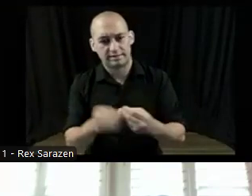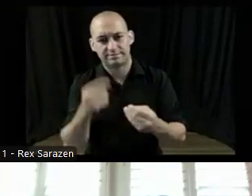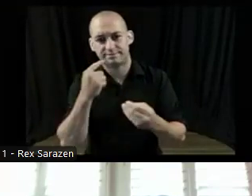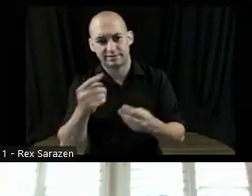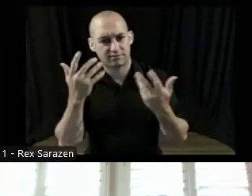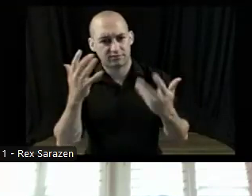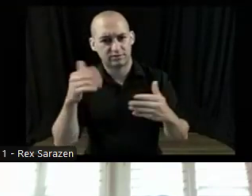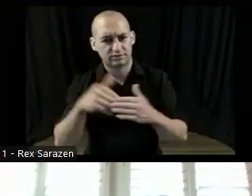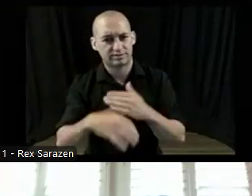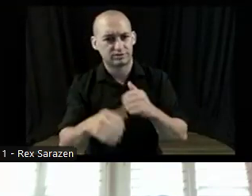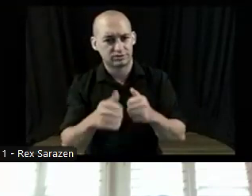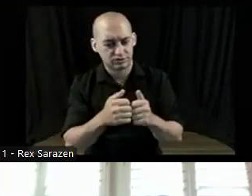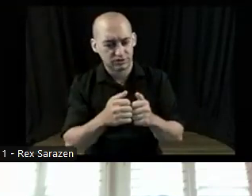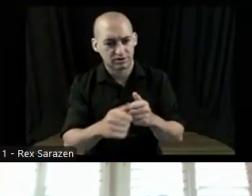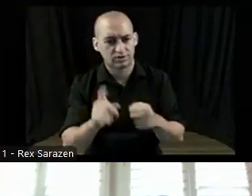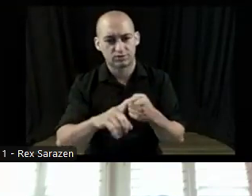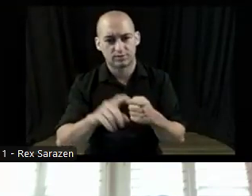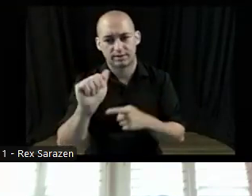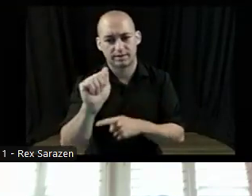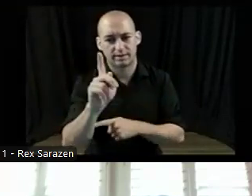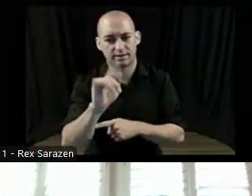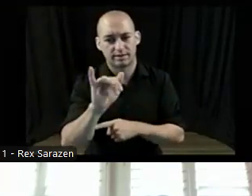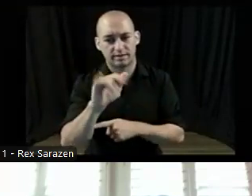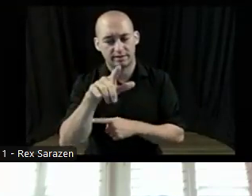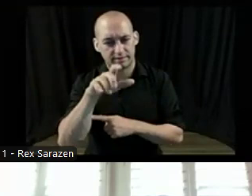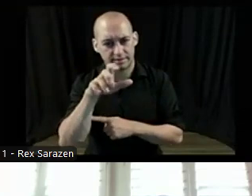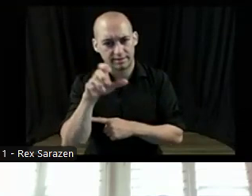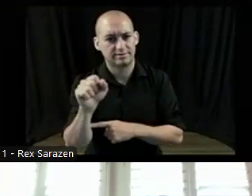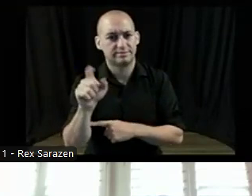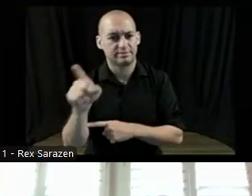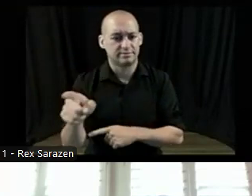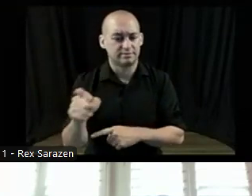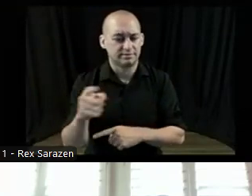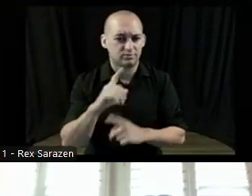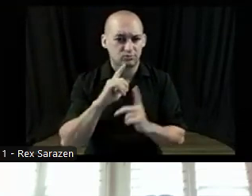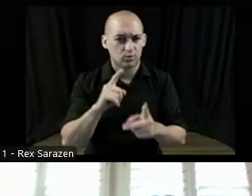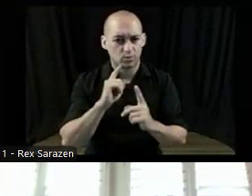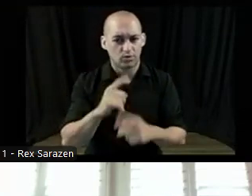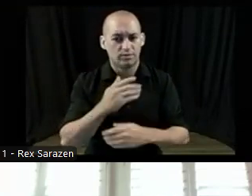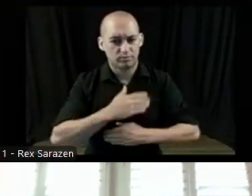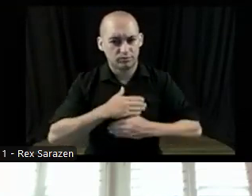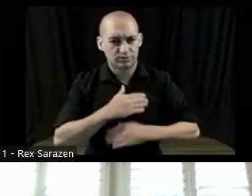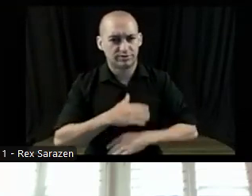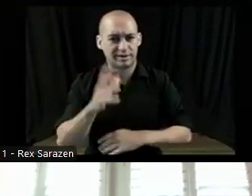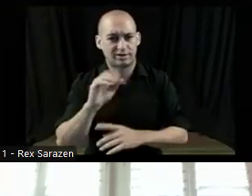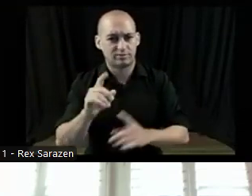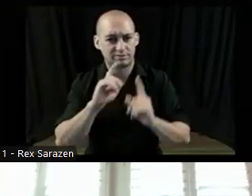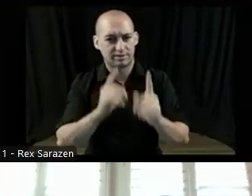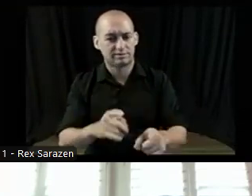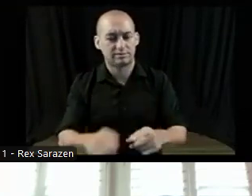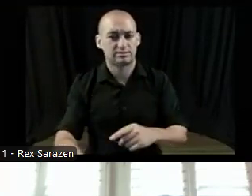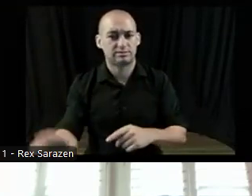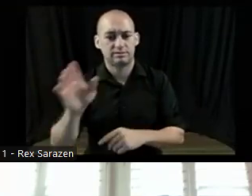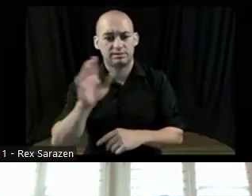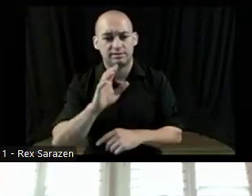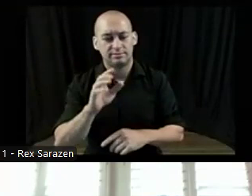the chat to Achilles, and I appreciate Achilles your report and your response back. But just to underscore, and this